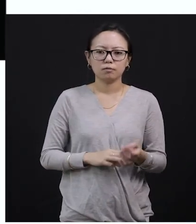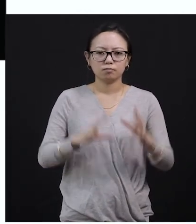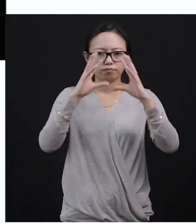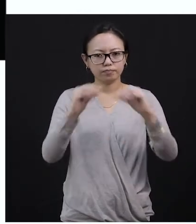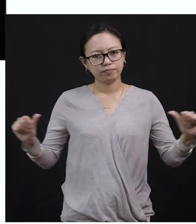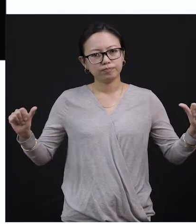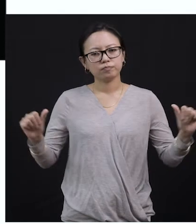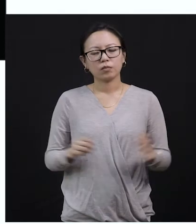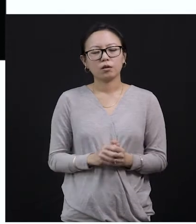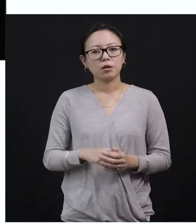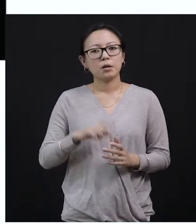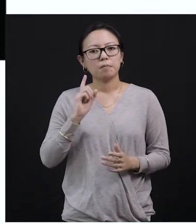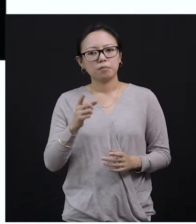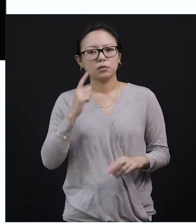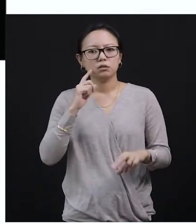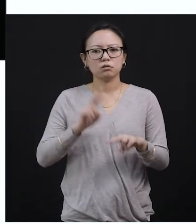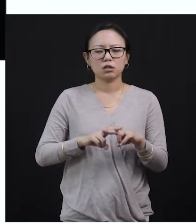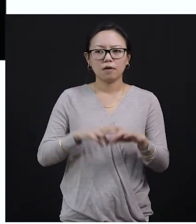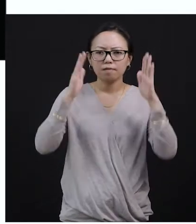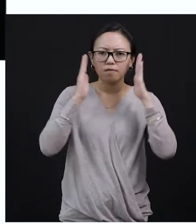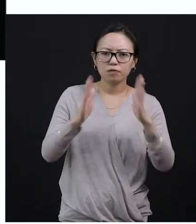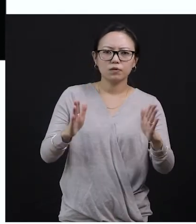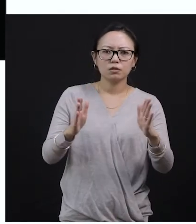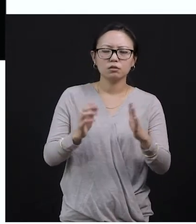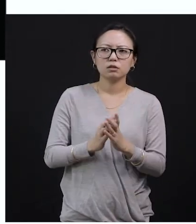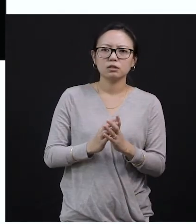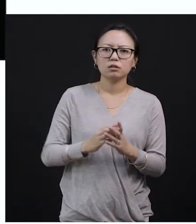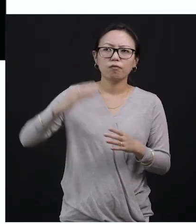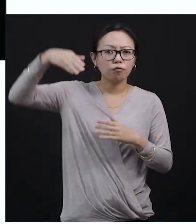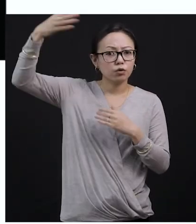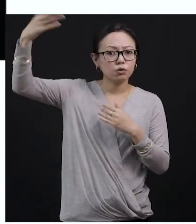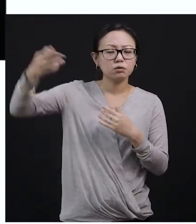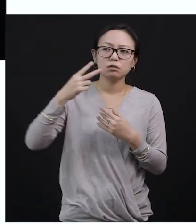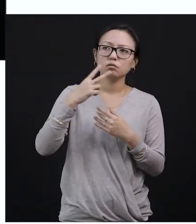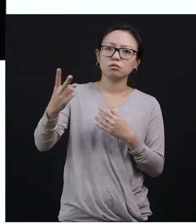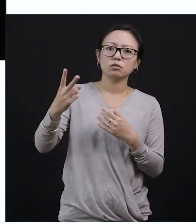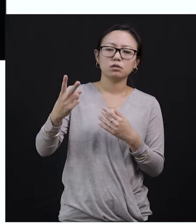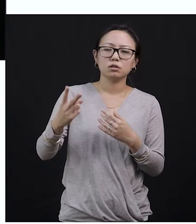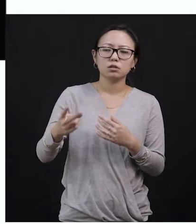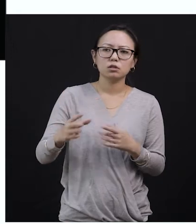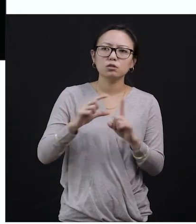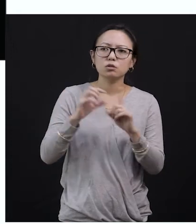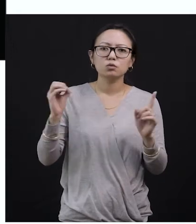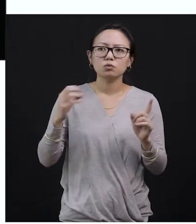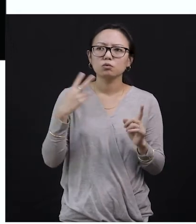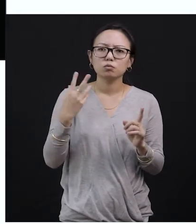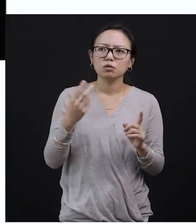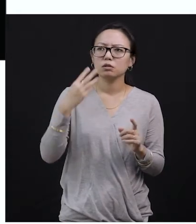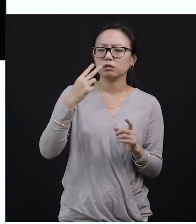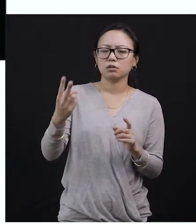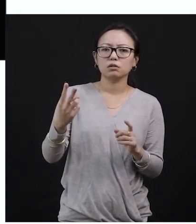have goal, what they will do next, they used to have great plans, right, in their mind. So because of their ambitious